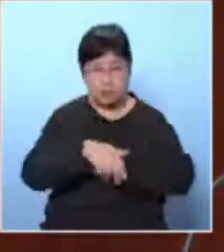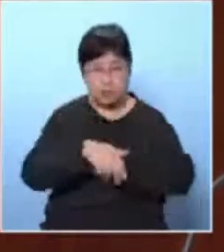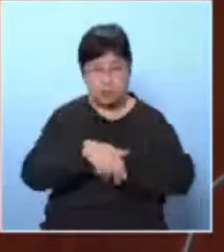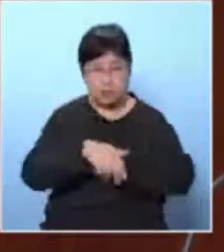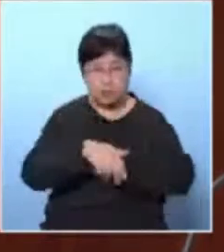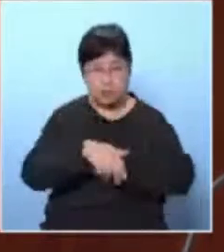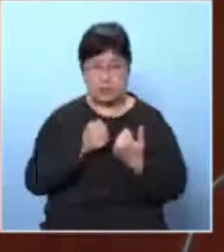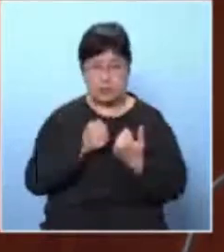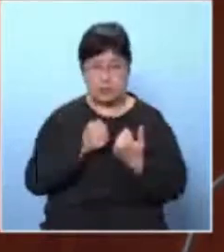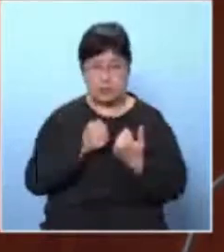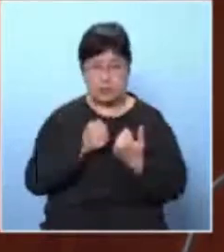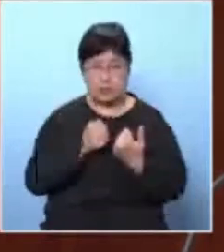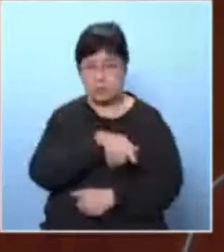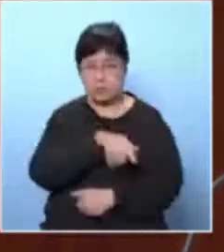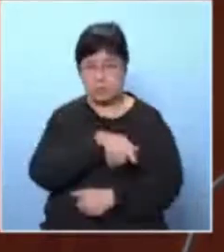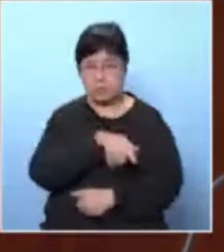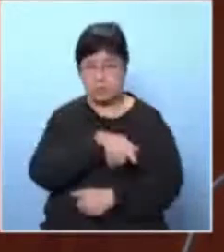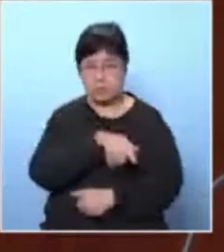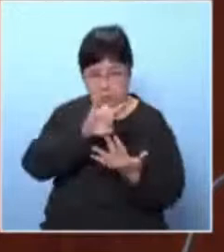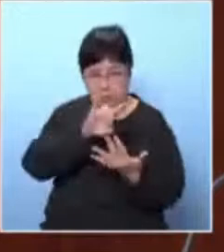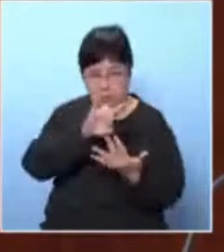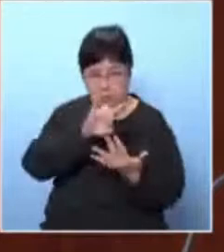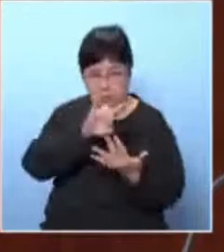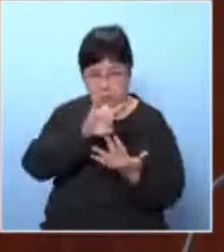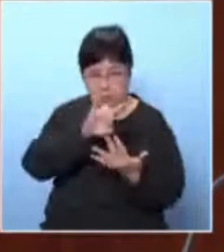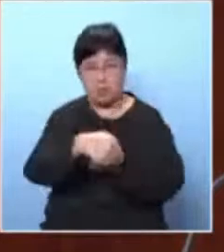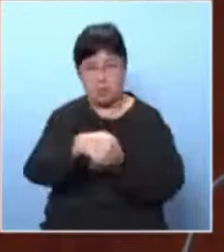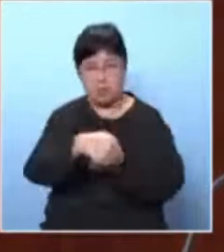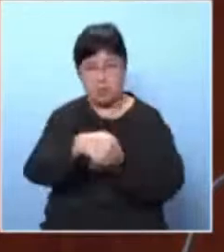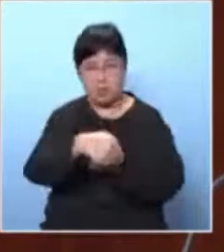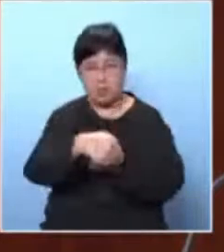elderly persons who choose to retire in the GBA.